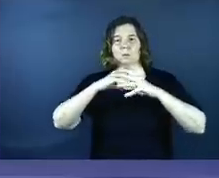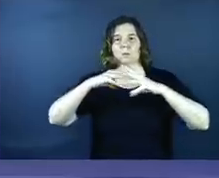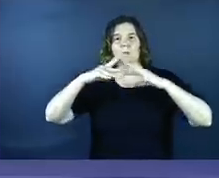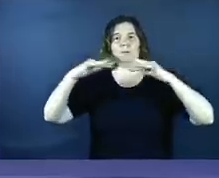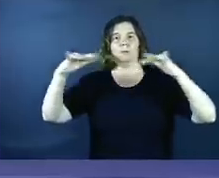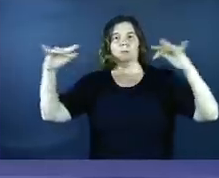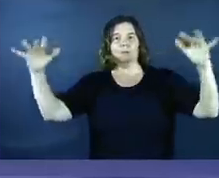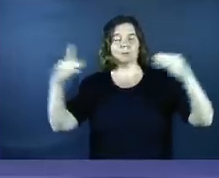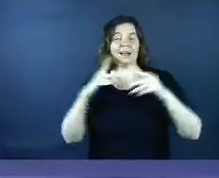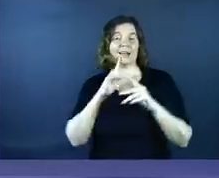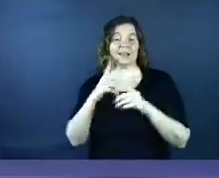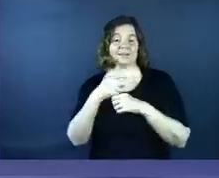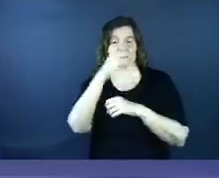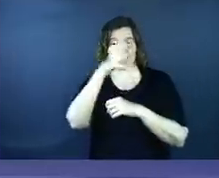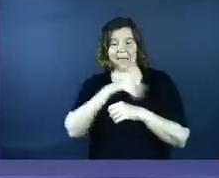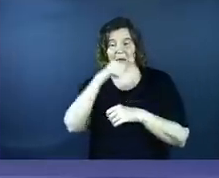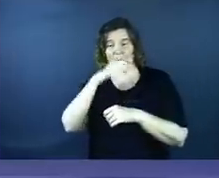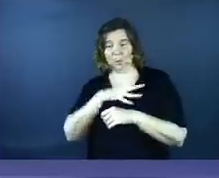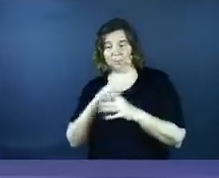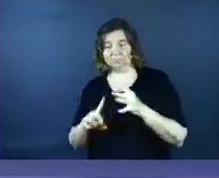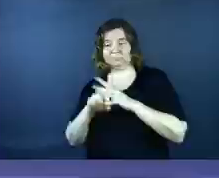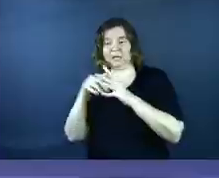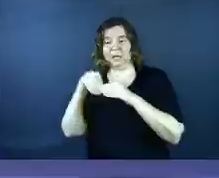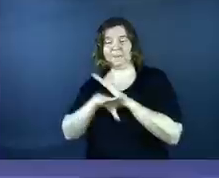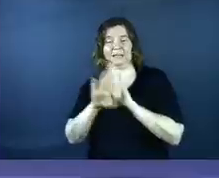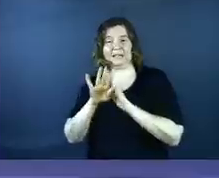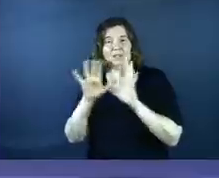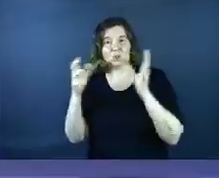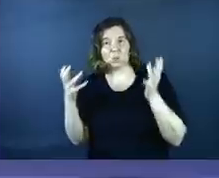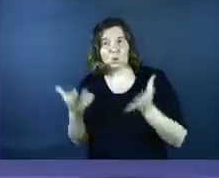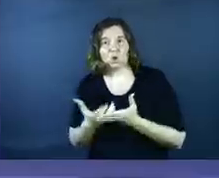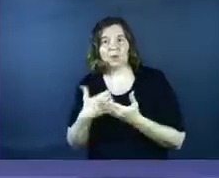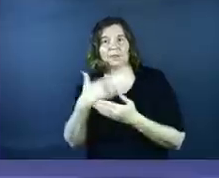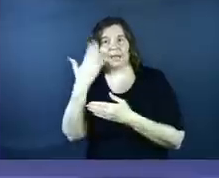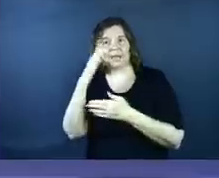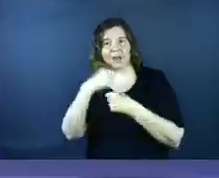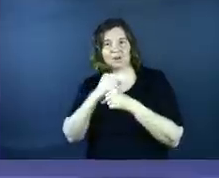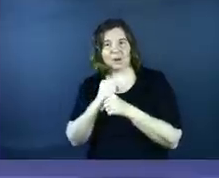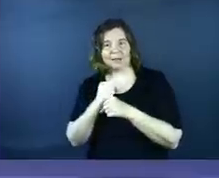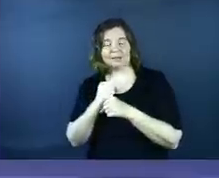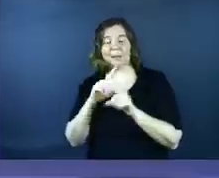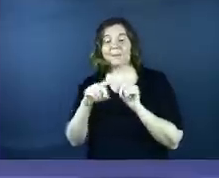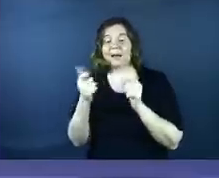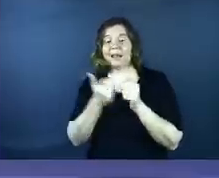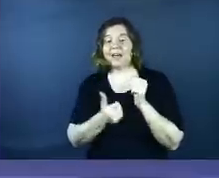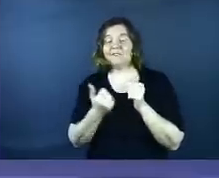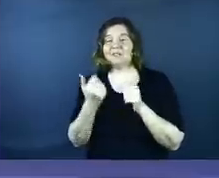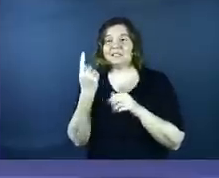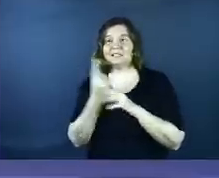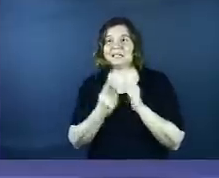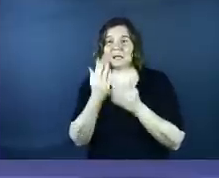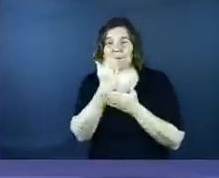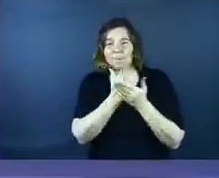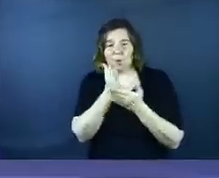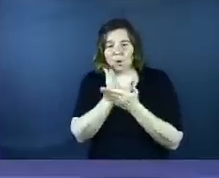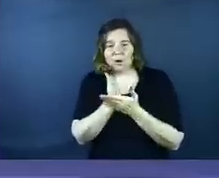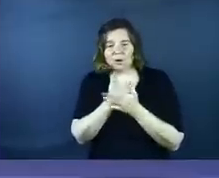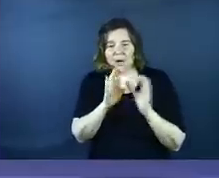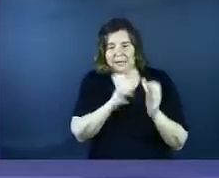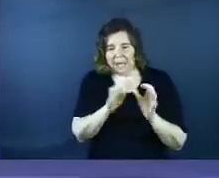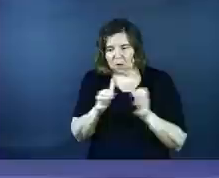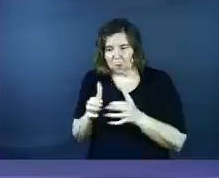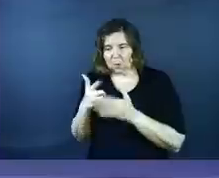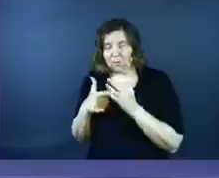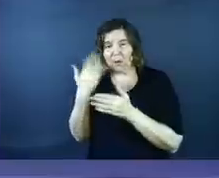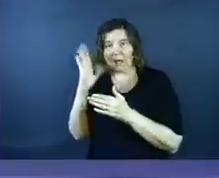ground. And eventually men and women come into this world that God creates. But every single portion, every single category